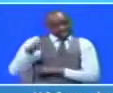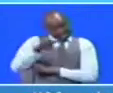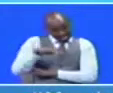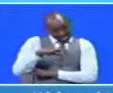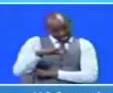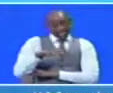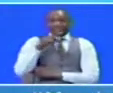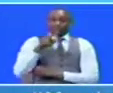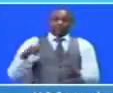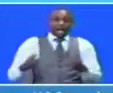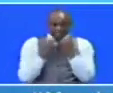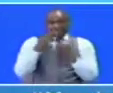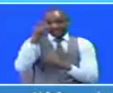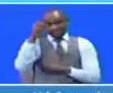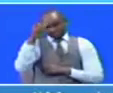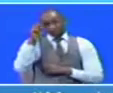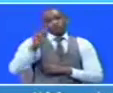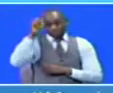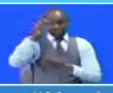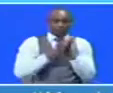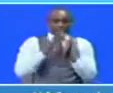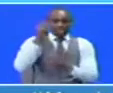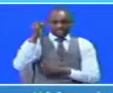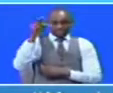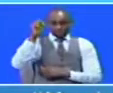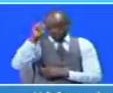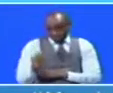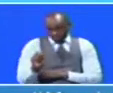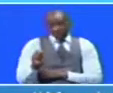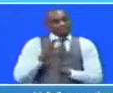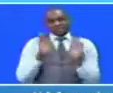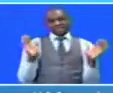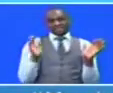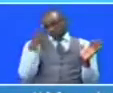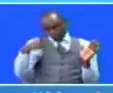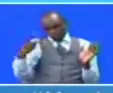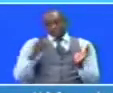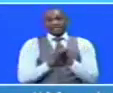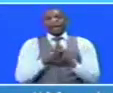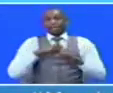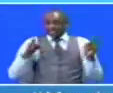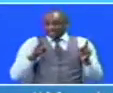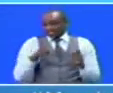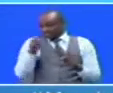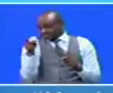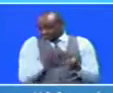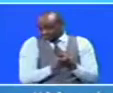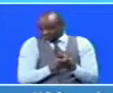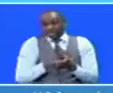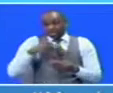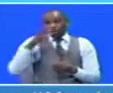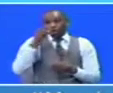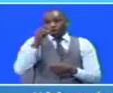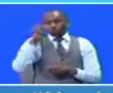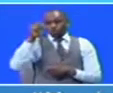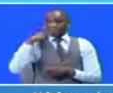only be conducted in Teso North and Teso South. This comes as Paul Otuoma maintains that he will not participate in a